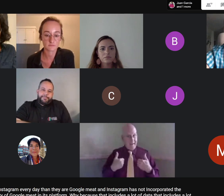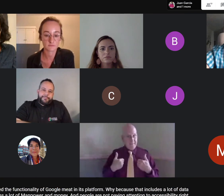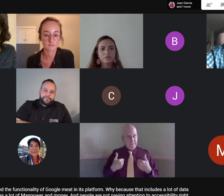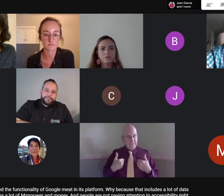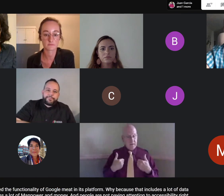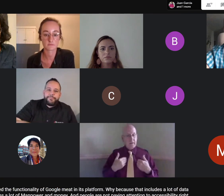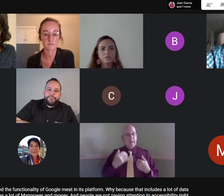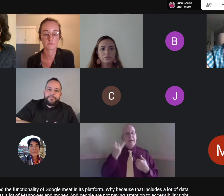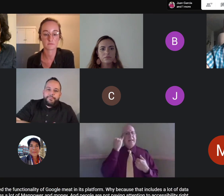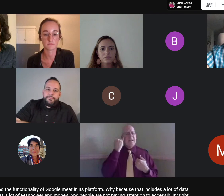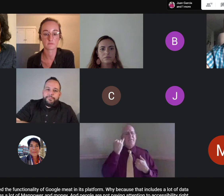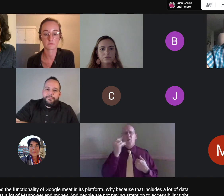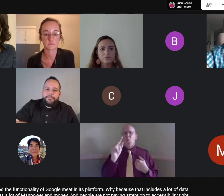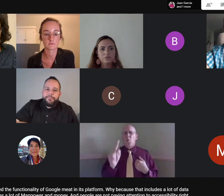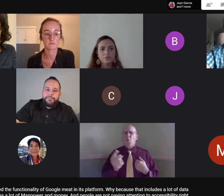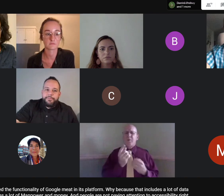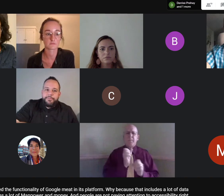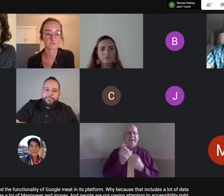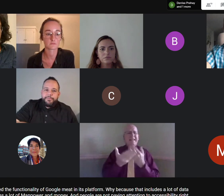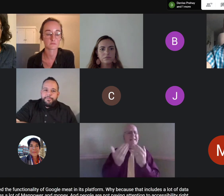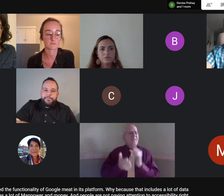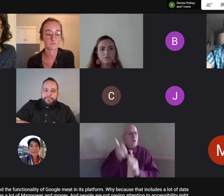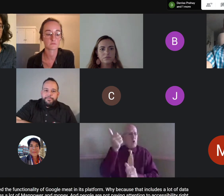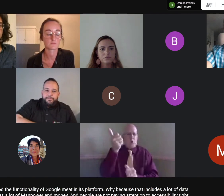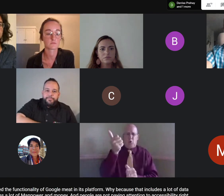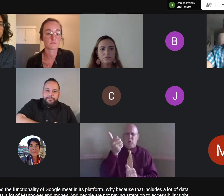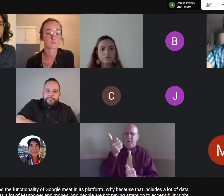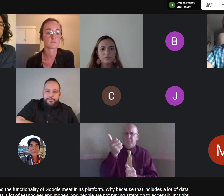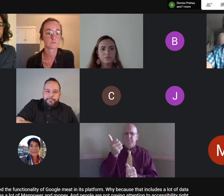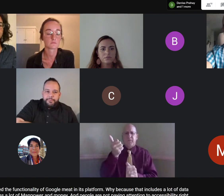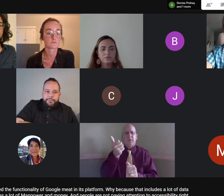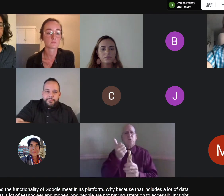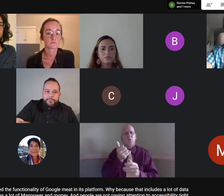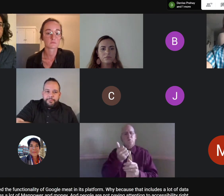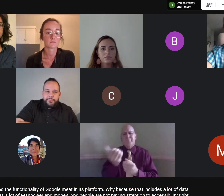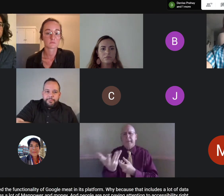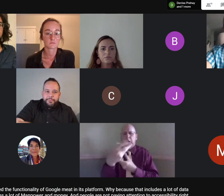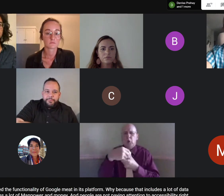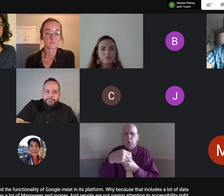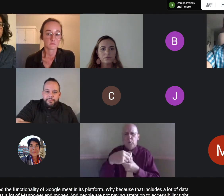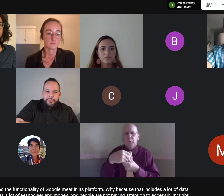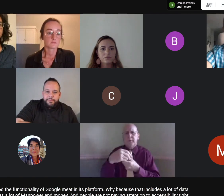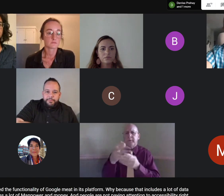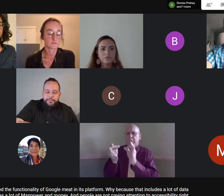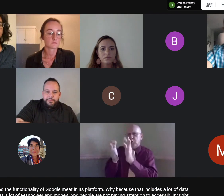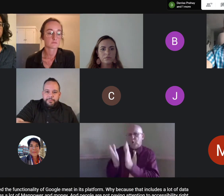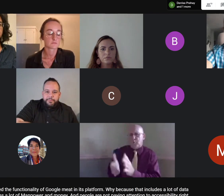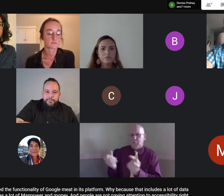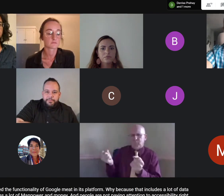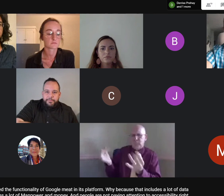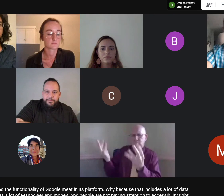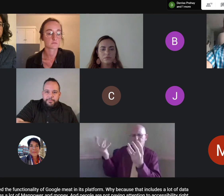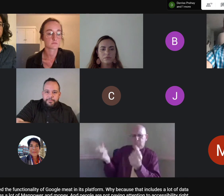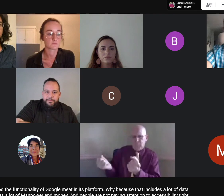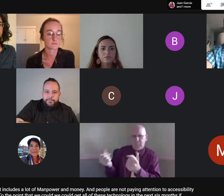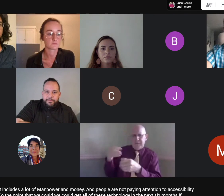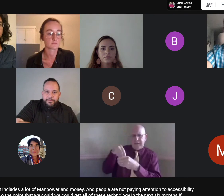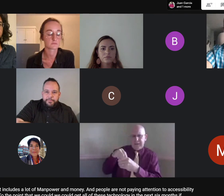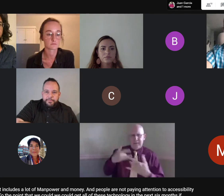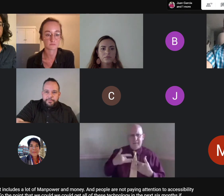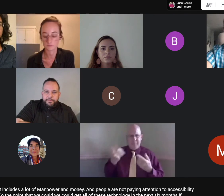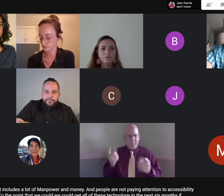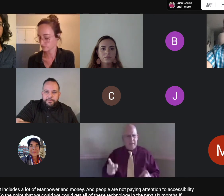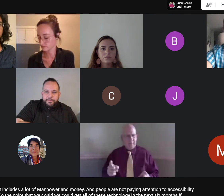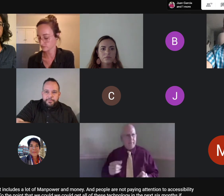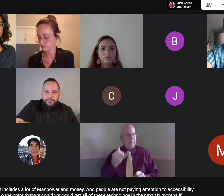we can just make it easier to incorporate ASL interpreters into our events, if there was some